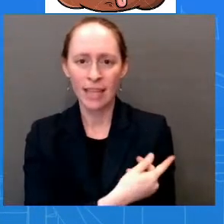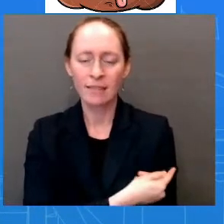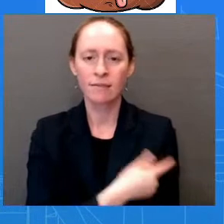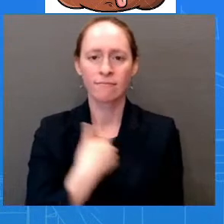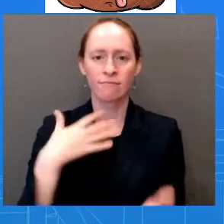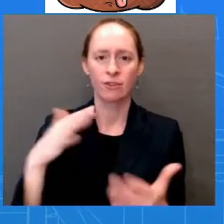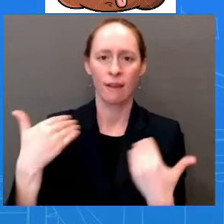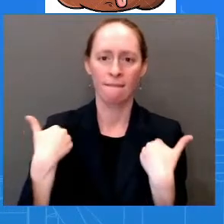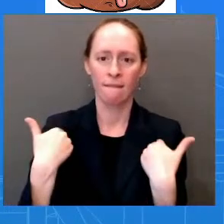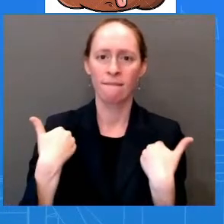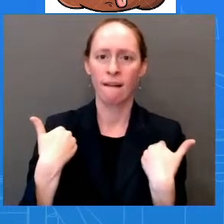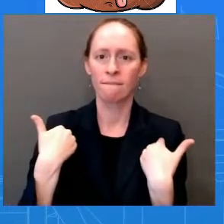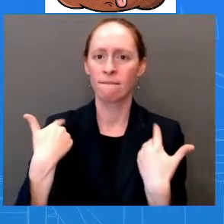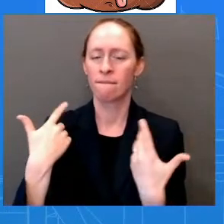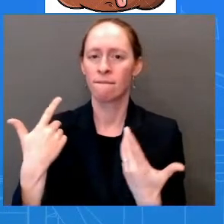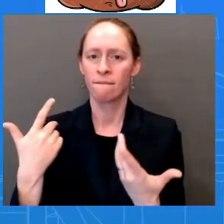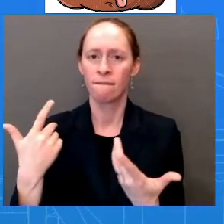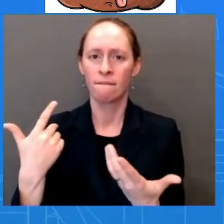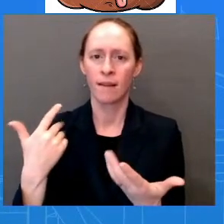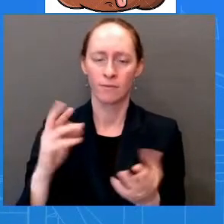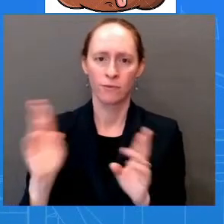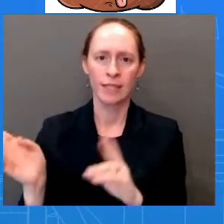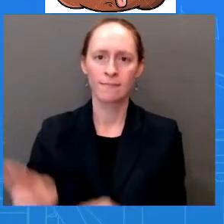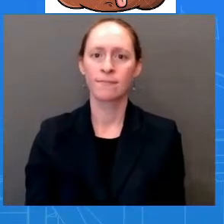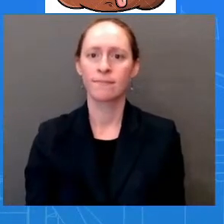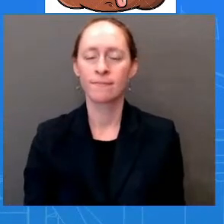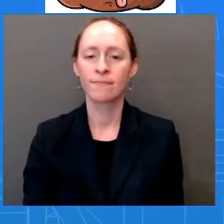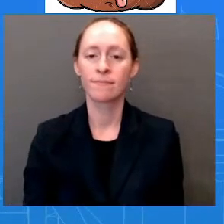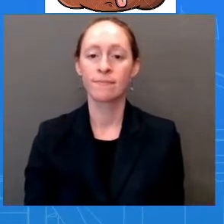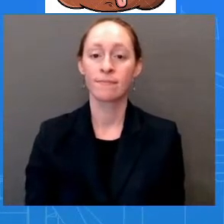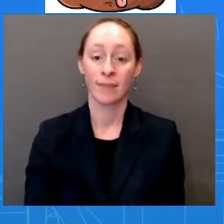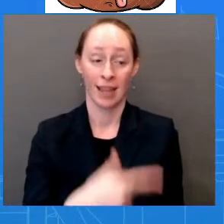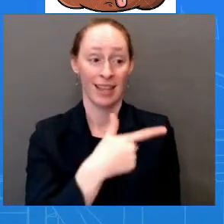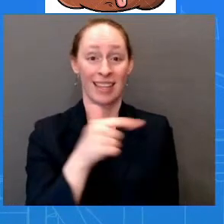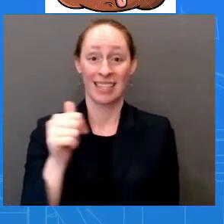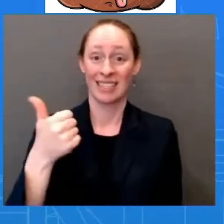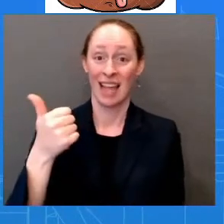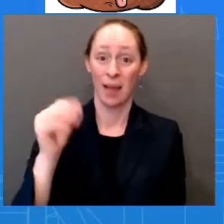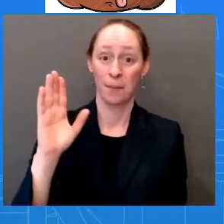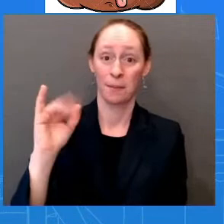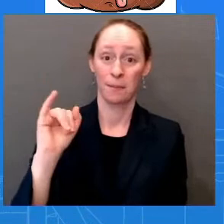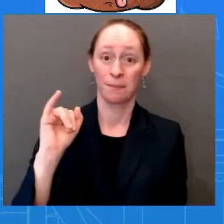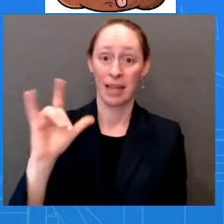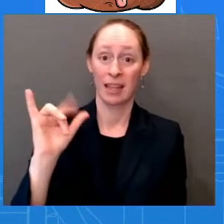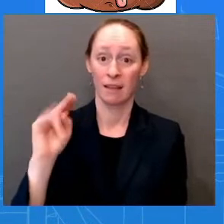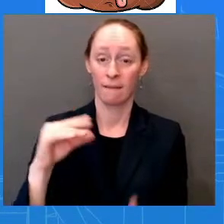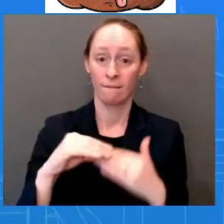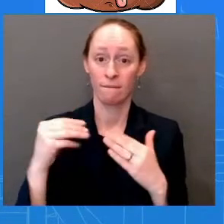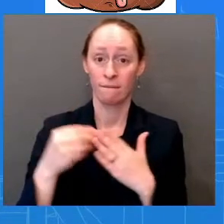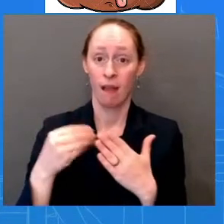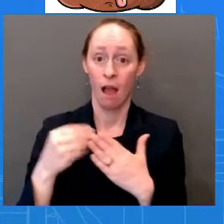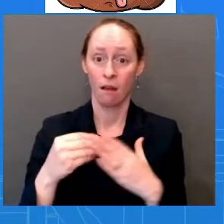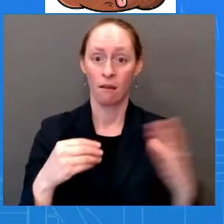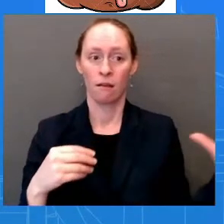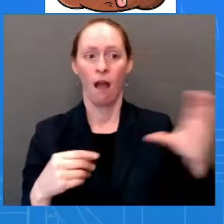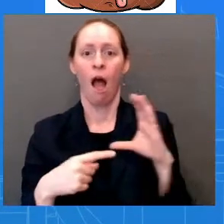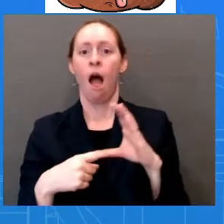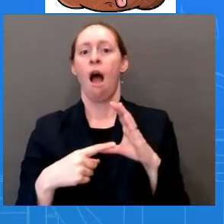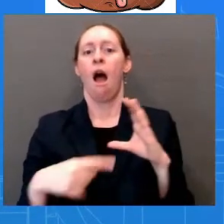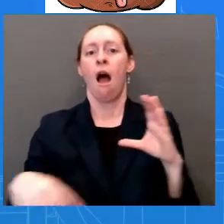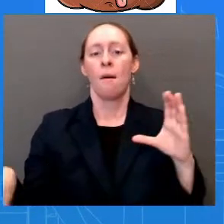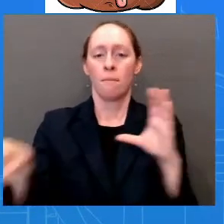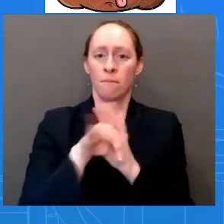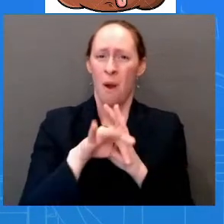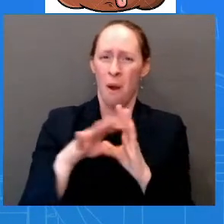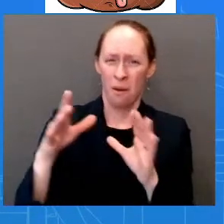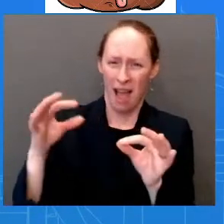programs. But that $10 billion is now critical. It is to make sure that we do have enough vaccines and treatments and tests to get Americans